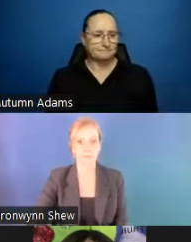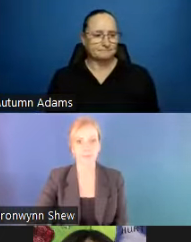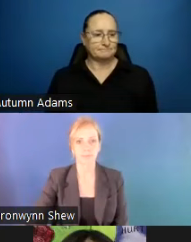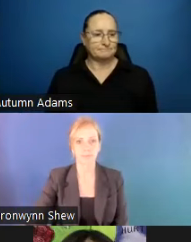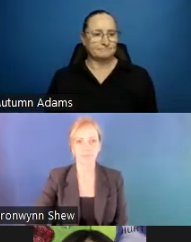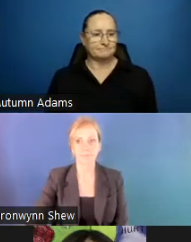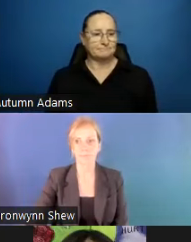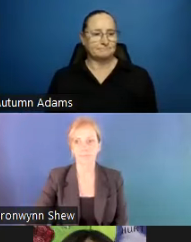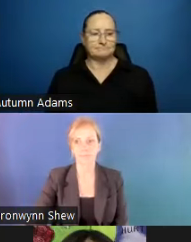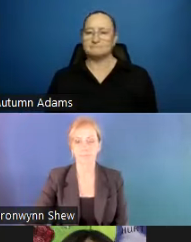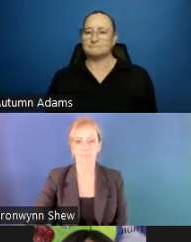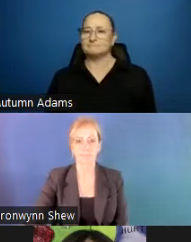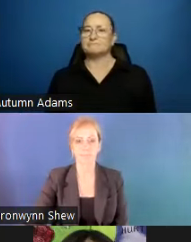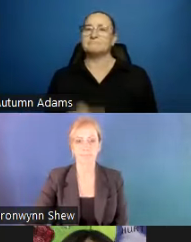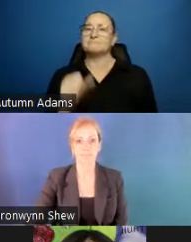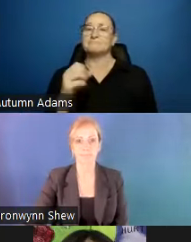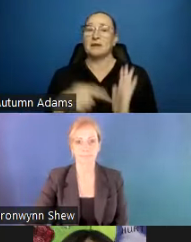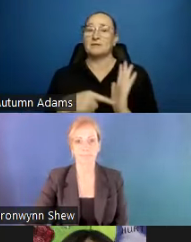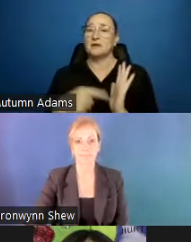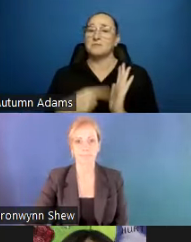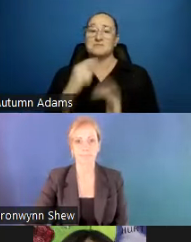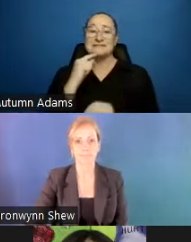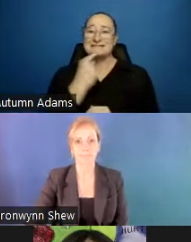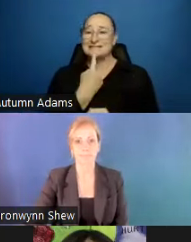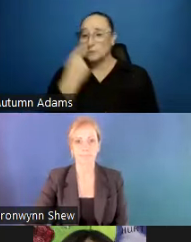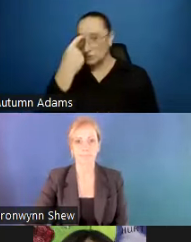Sometimes when somebody comes in with serious trauma,